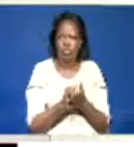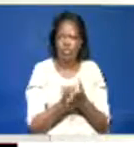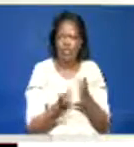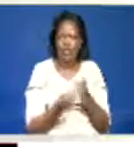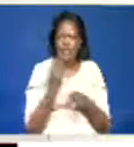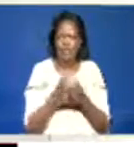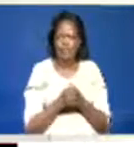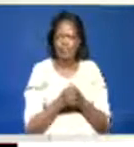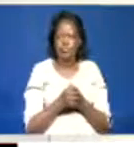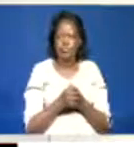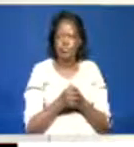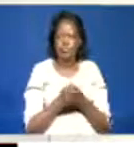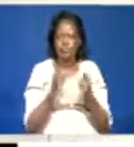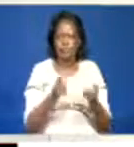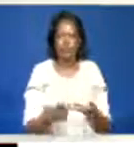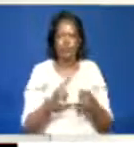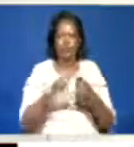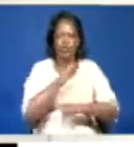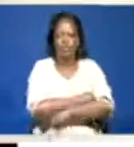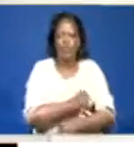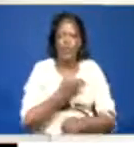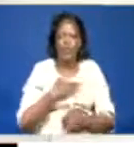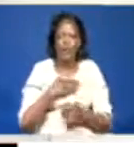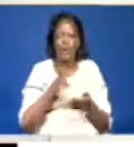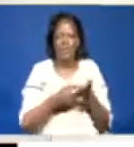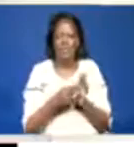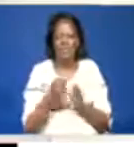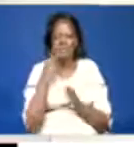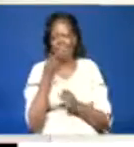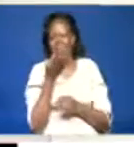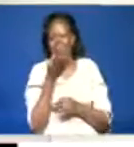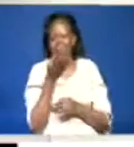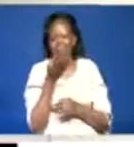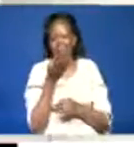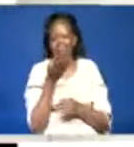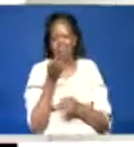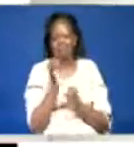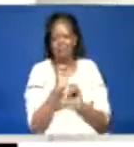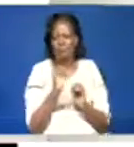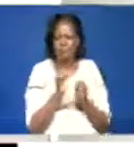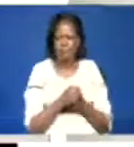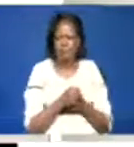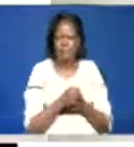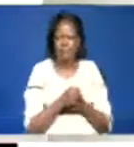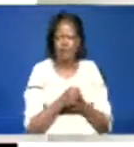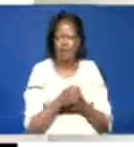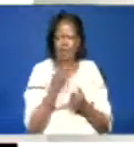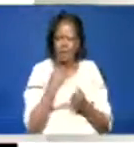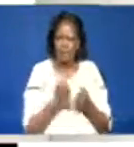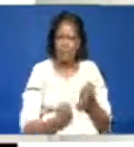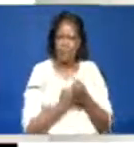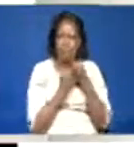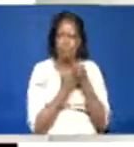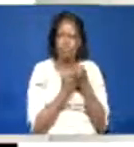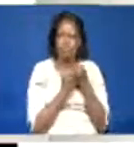I will be sending them to you. Don't look at them as expensive people. Create journalism clubs in your school. Tell parents to pay for